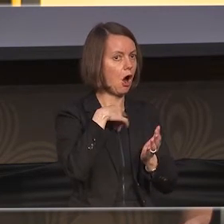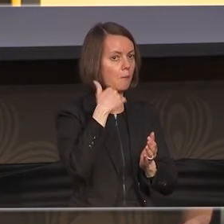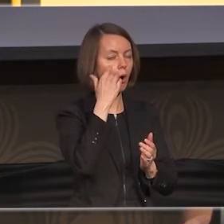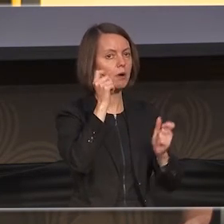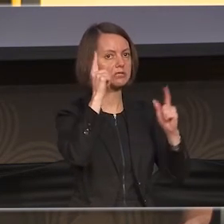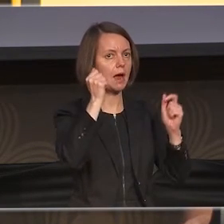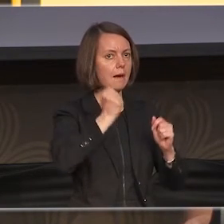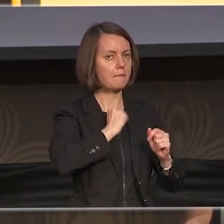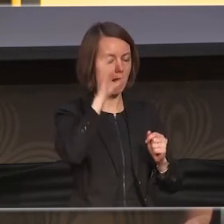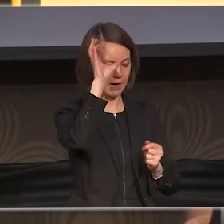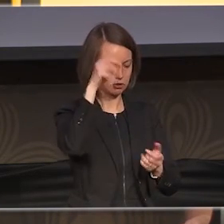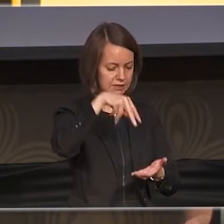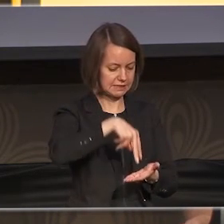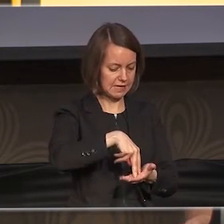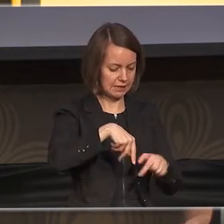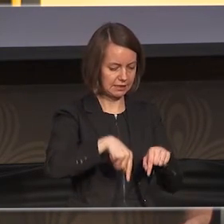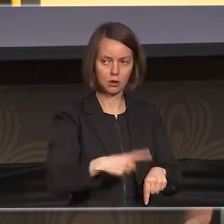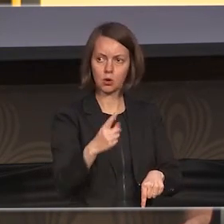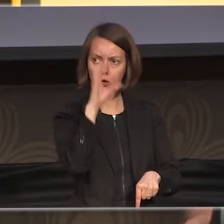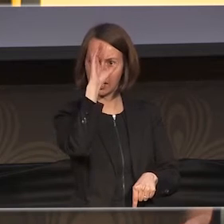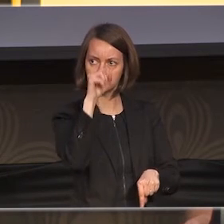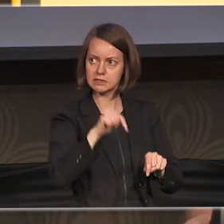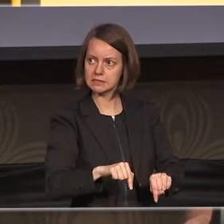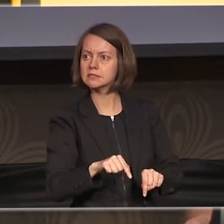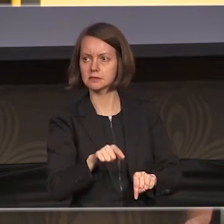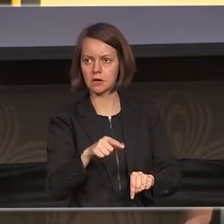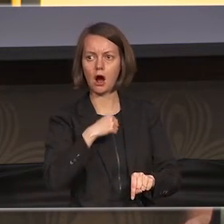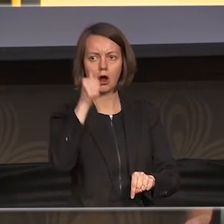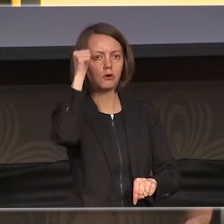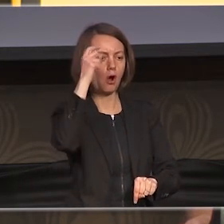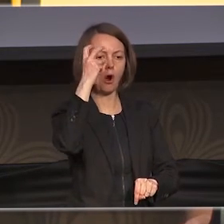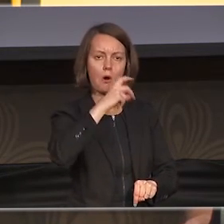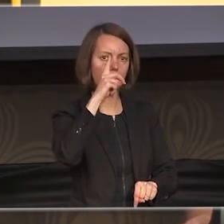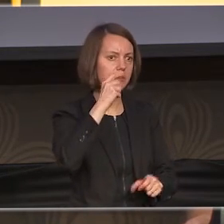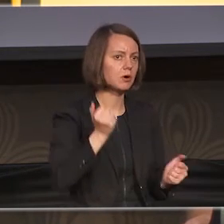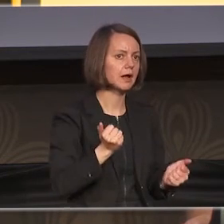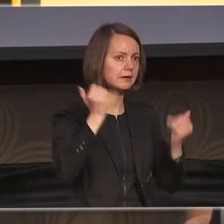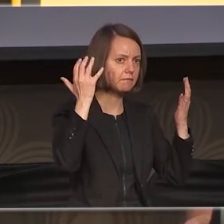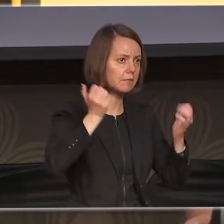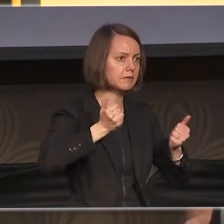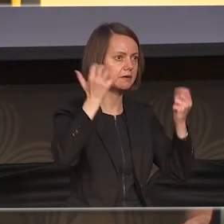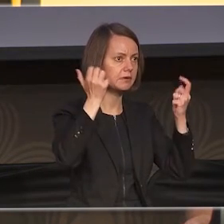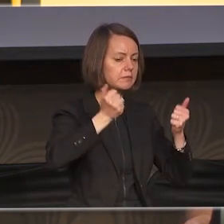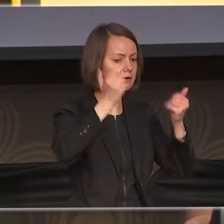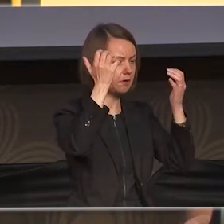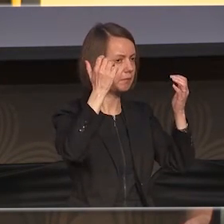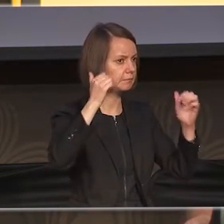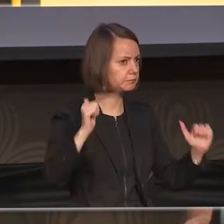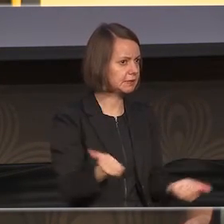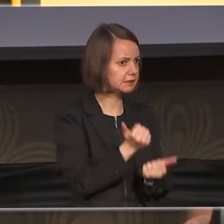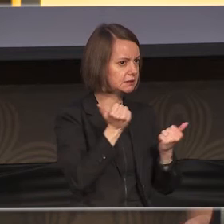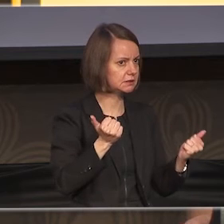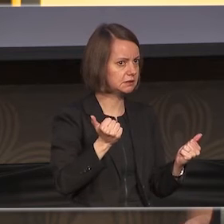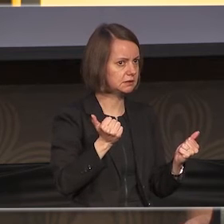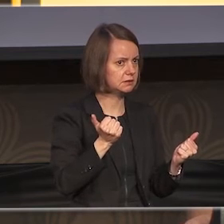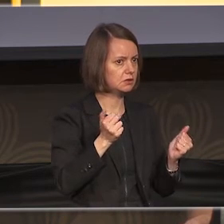on. I am the beneficiary of the sacrifices of the old people I went to Wave Hill to honour. We in the